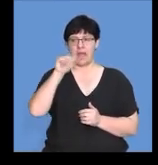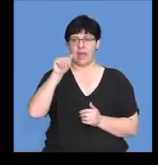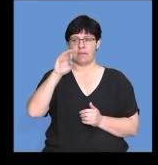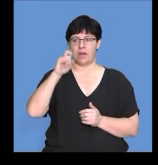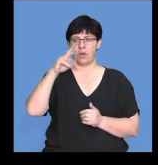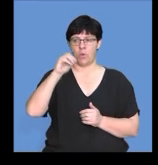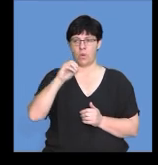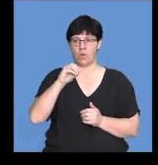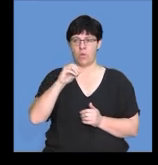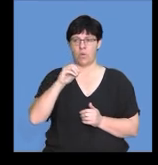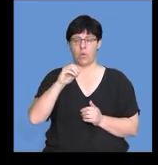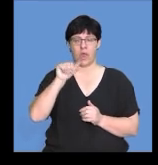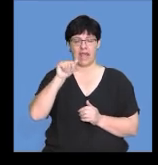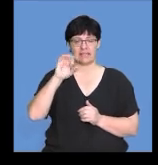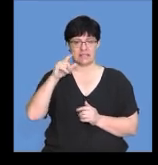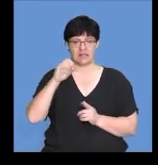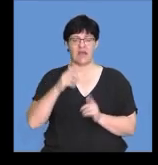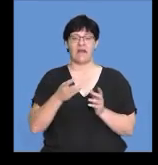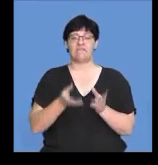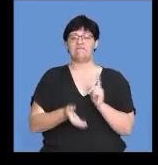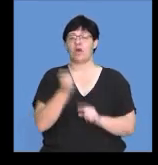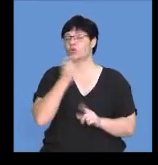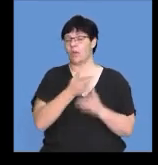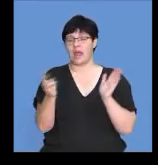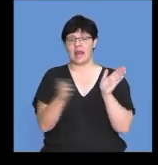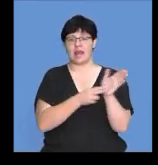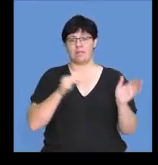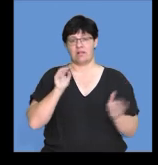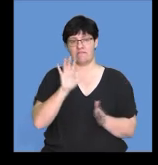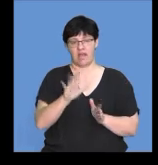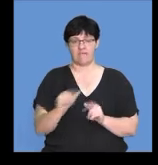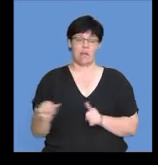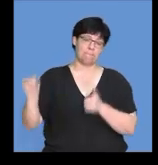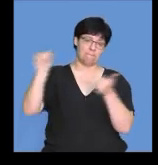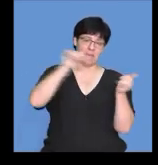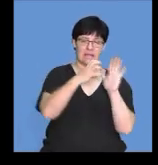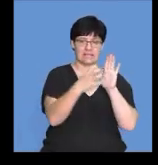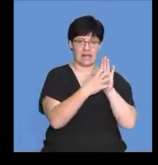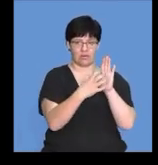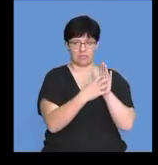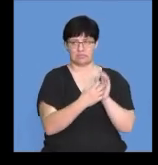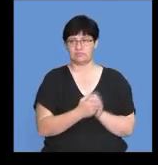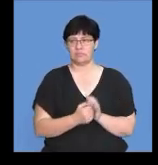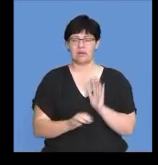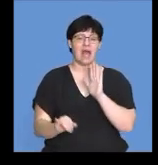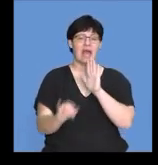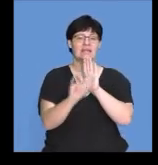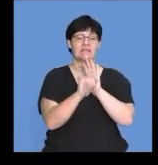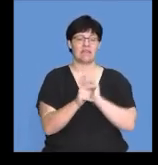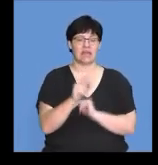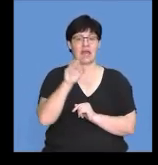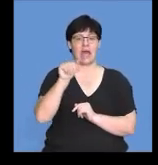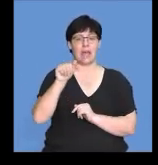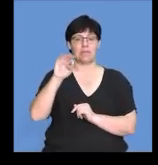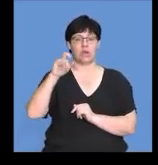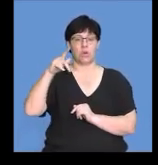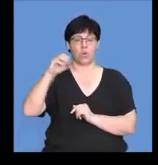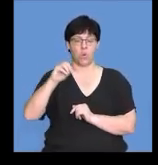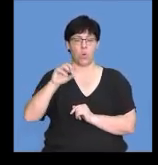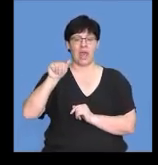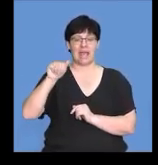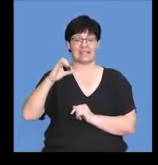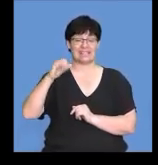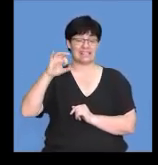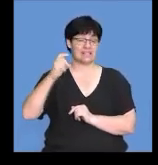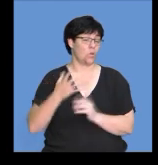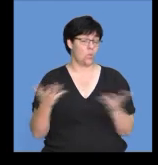acid found at label 5. So I'm going to jump back to that diagram. So we've got to identify the amino acid found at